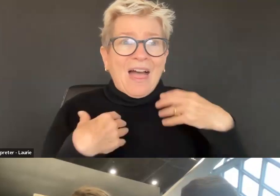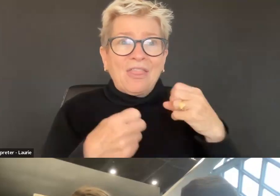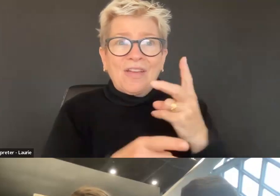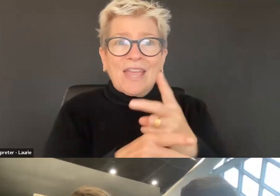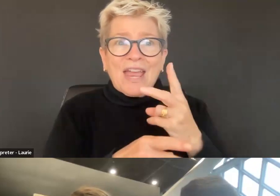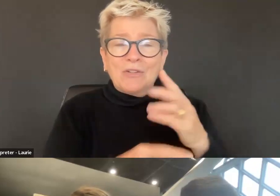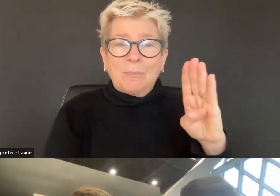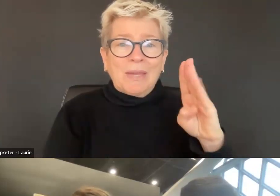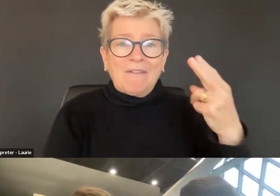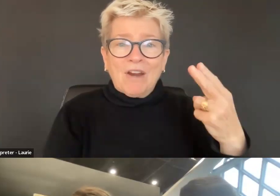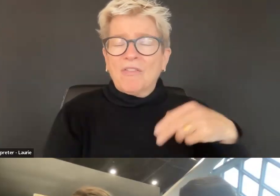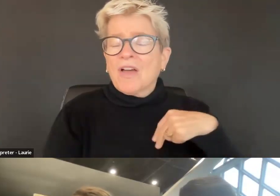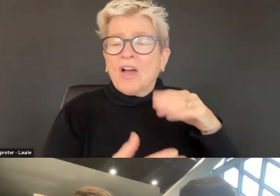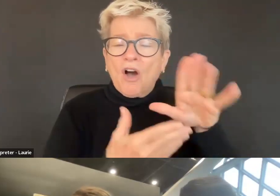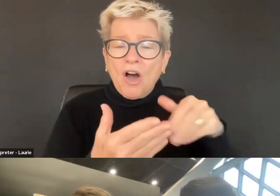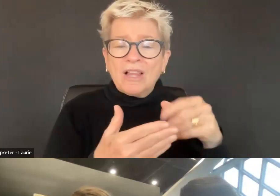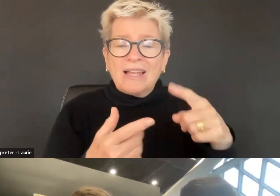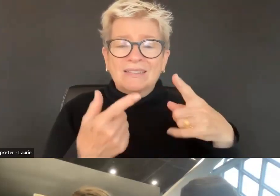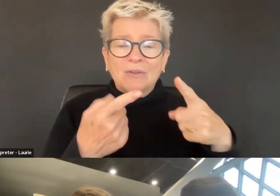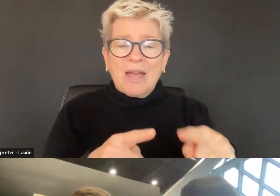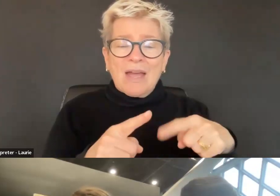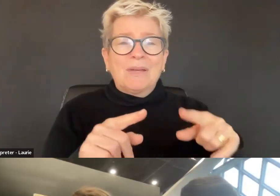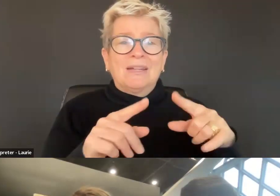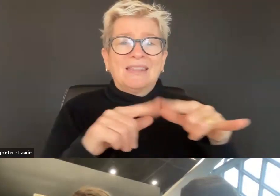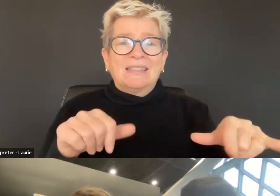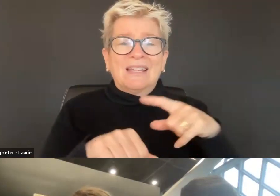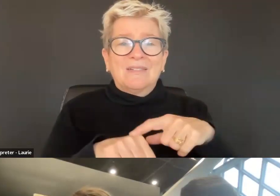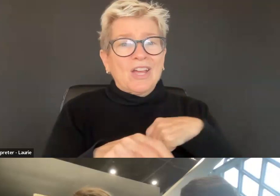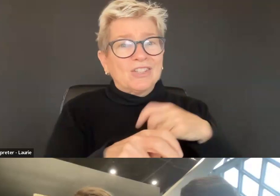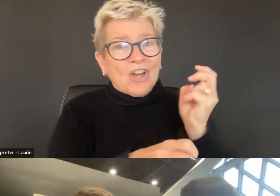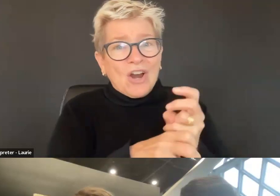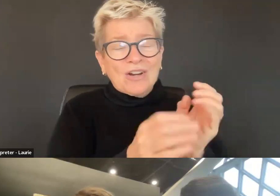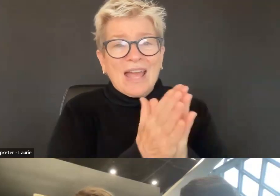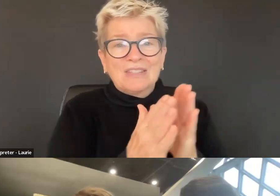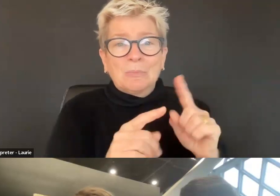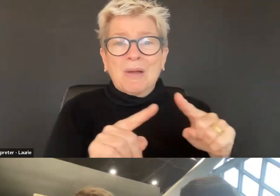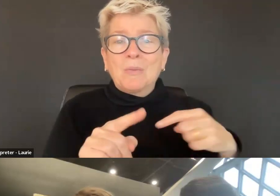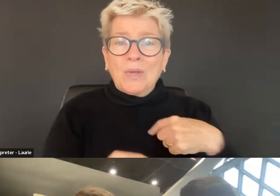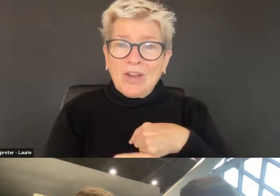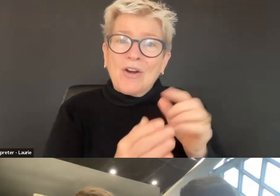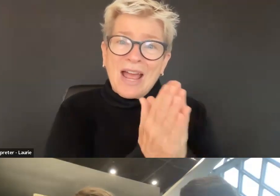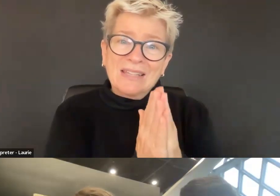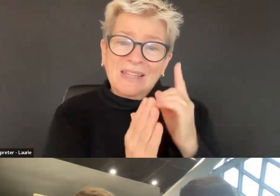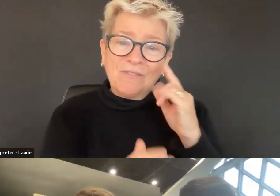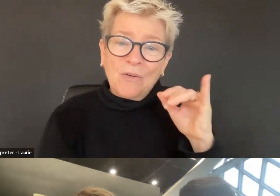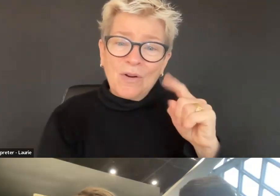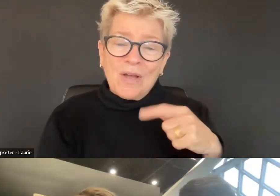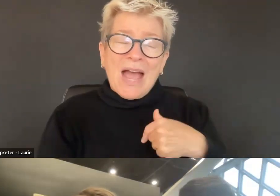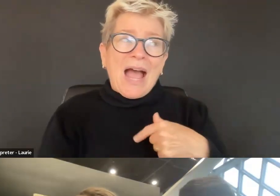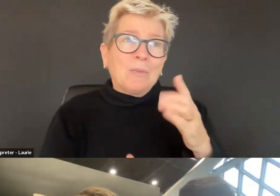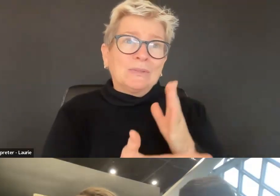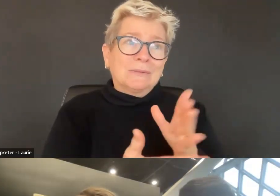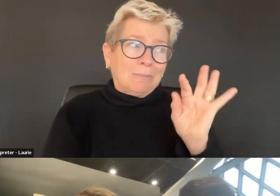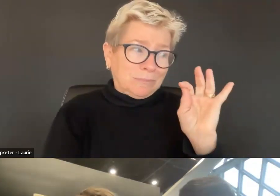done simultaneously. I know it's a hard ask, but we're asking for it. So I'm going to get off my soapbox